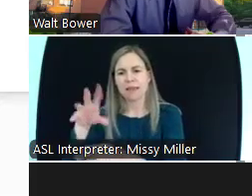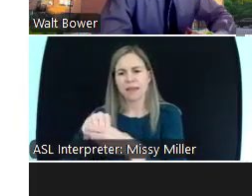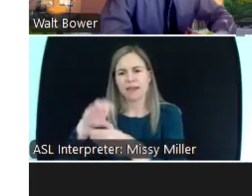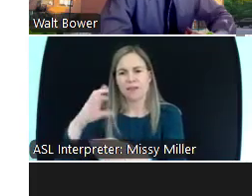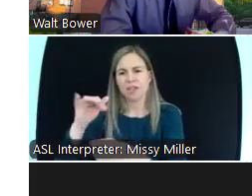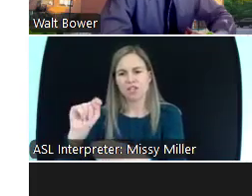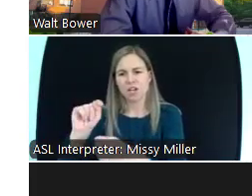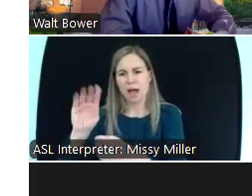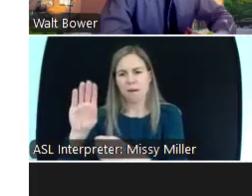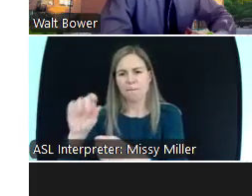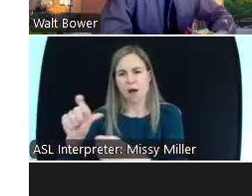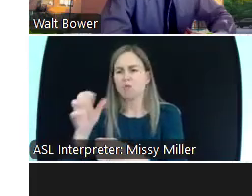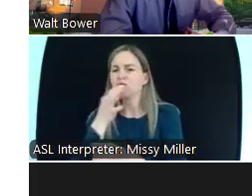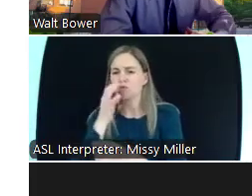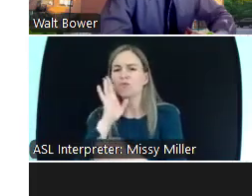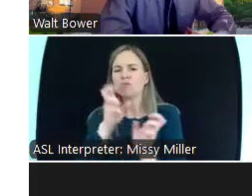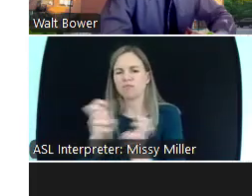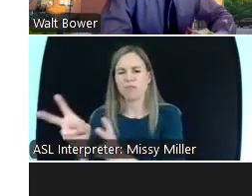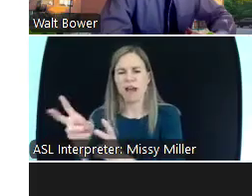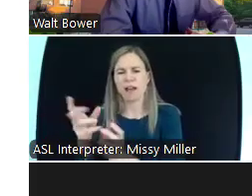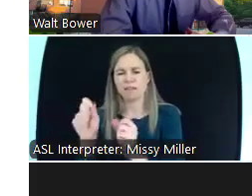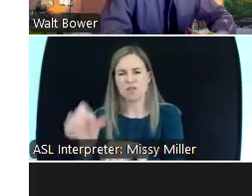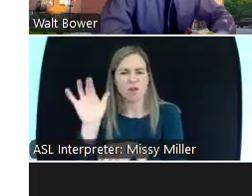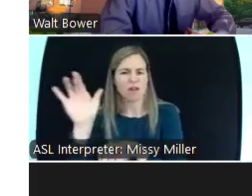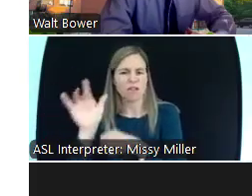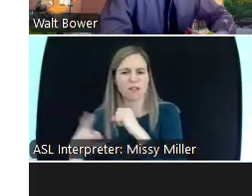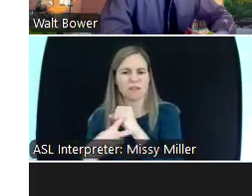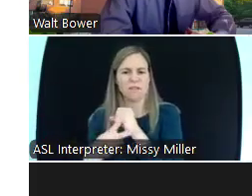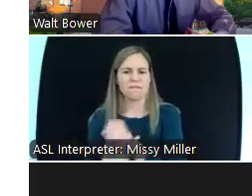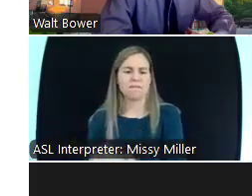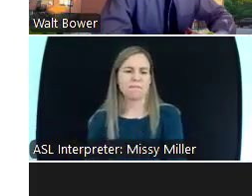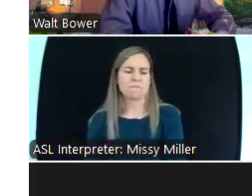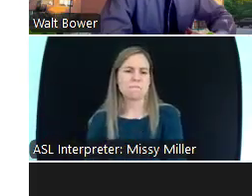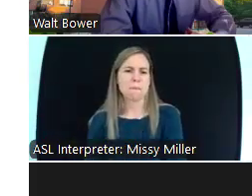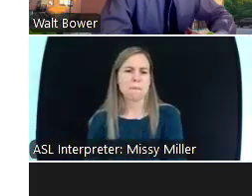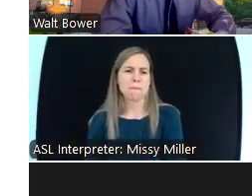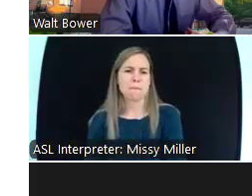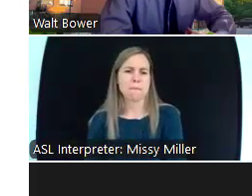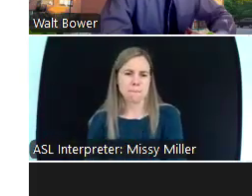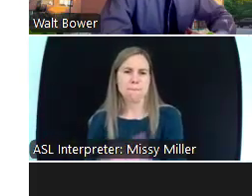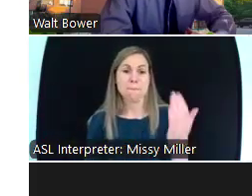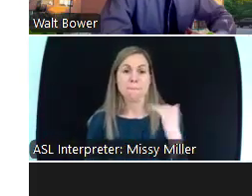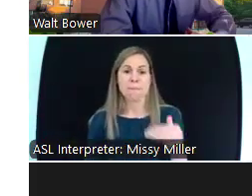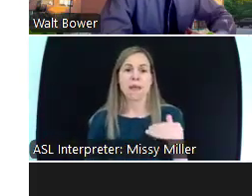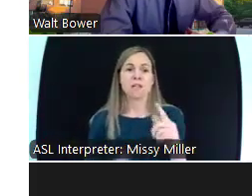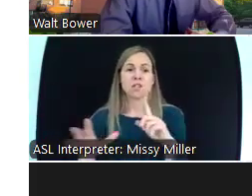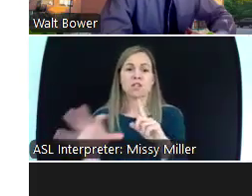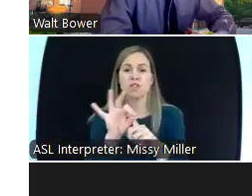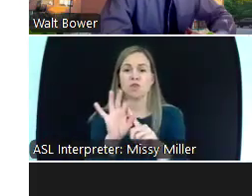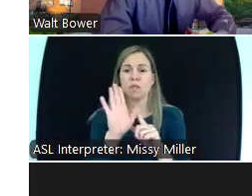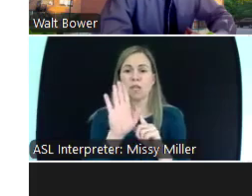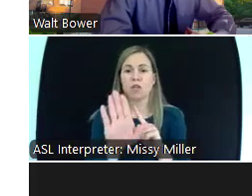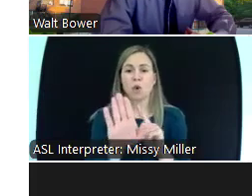a moment. Another thing is choosing your path to waiver